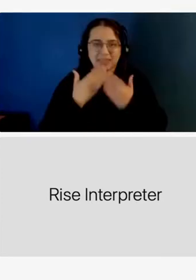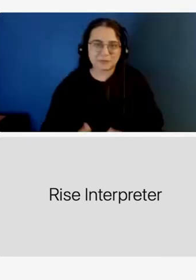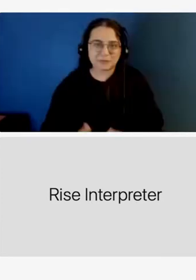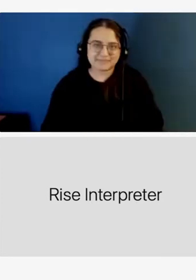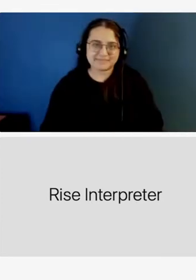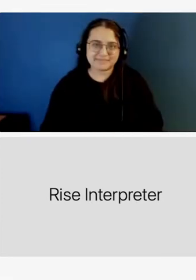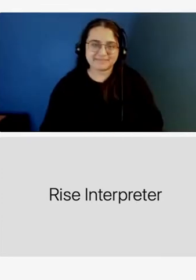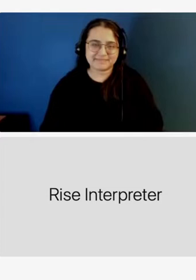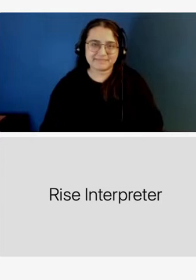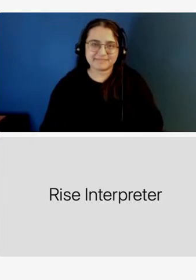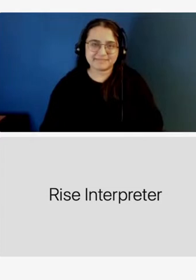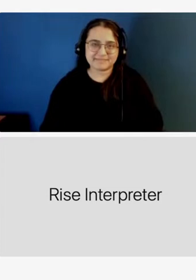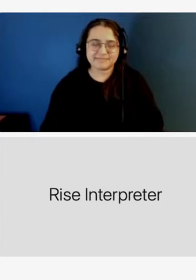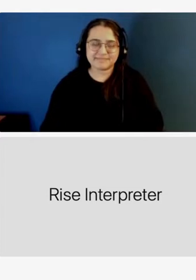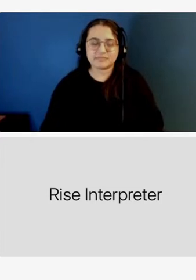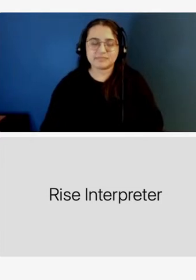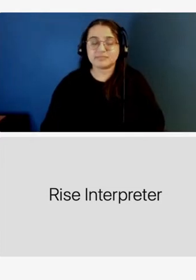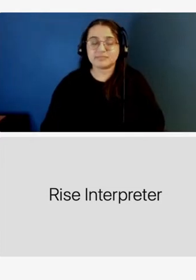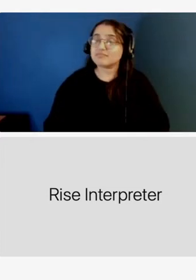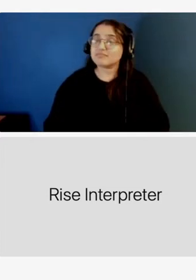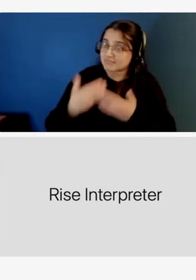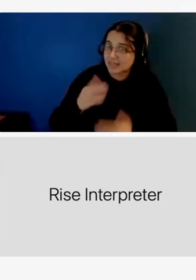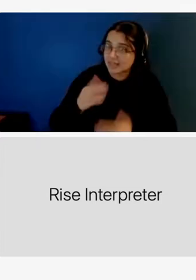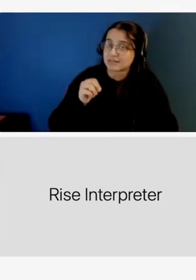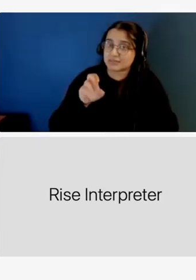Thank you, Mrs. Harrow. Ms. Sandoval.